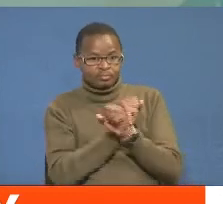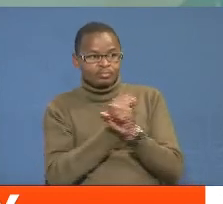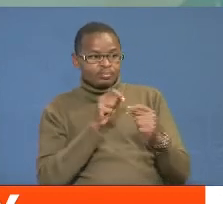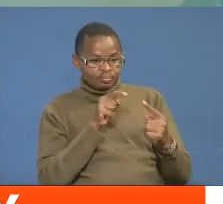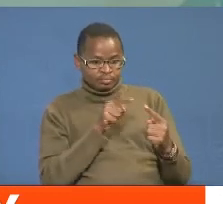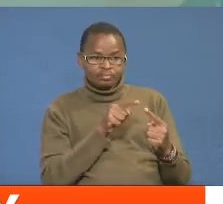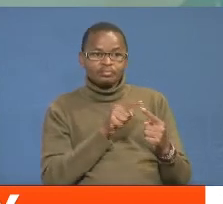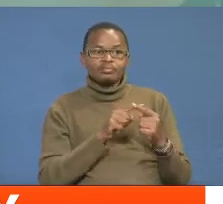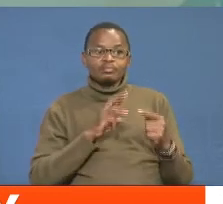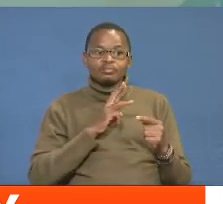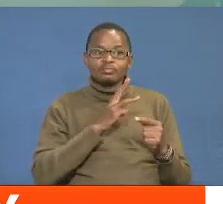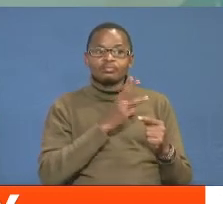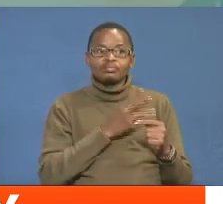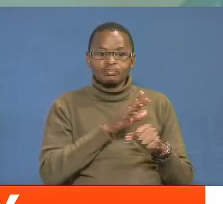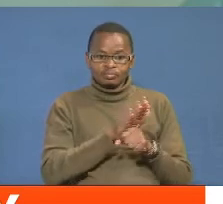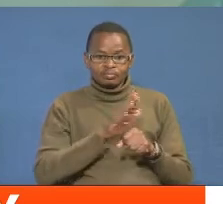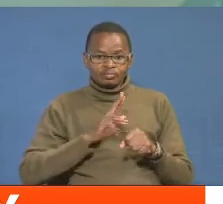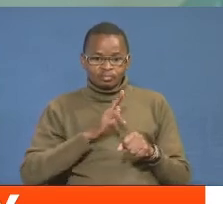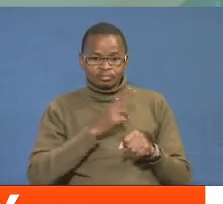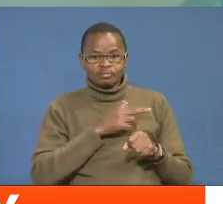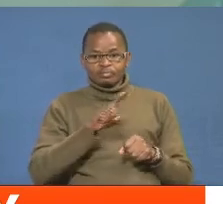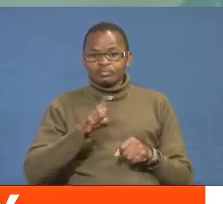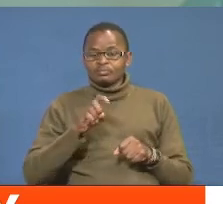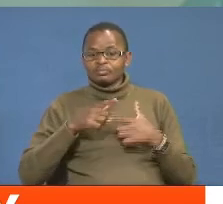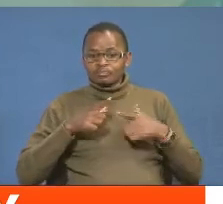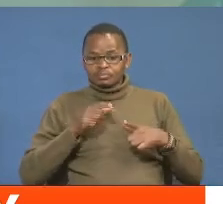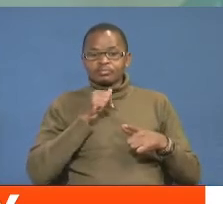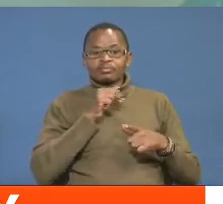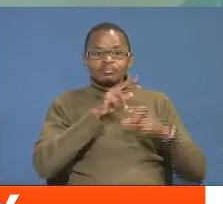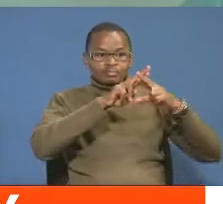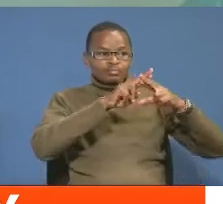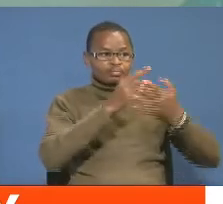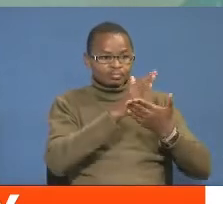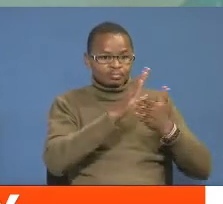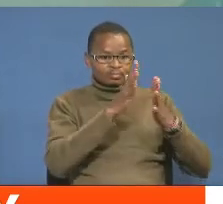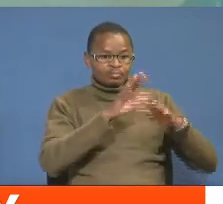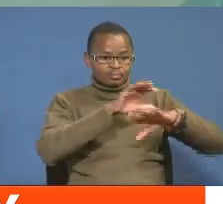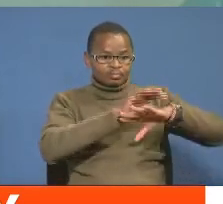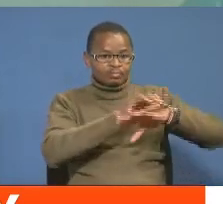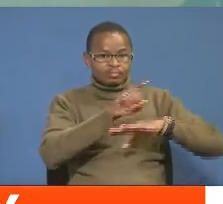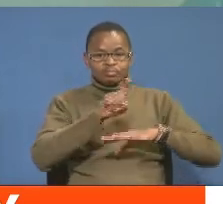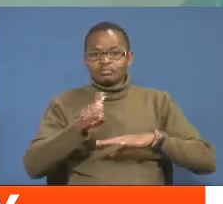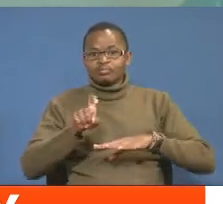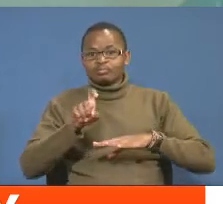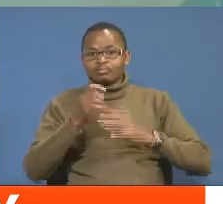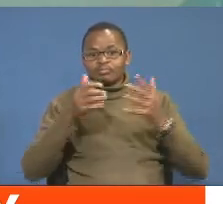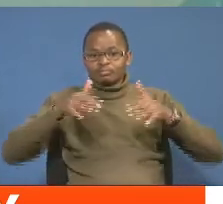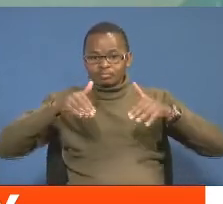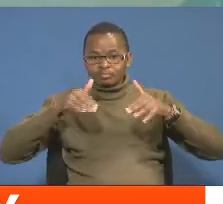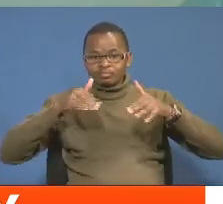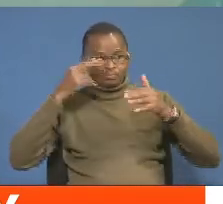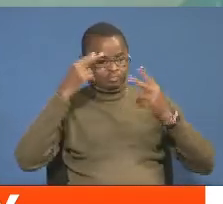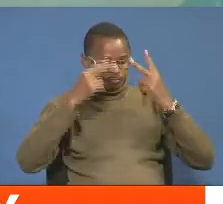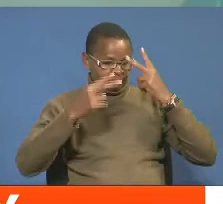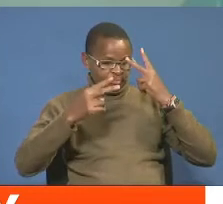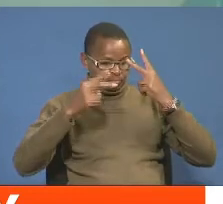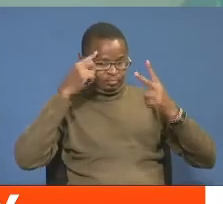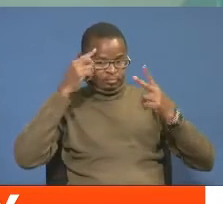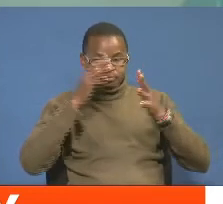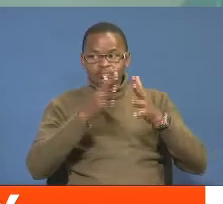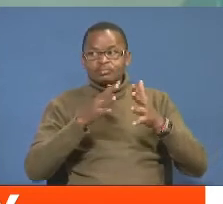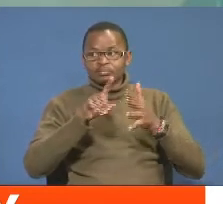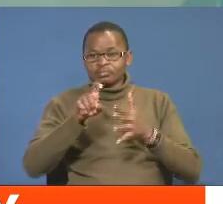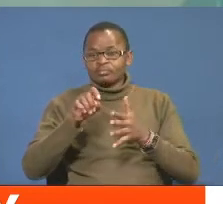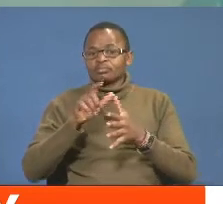until most of us get the vaccine. So let's not rely on somebody else getting vaccine. Wait and see. You know, we're waiting for somebody